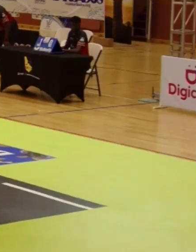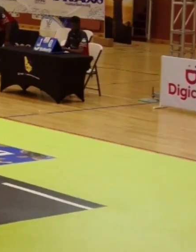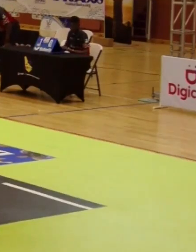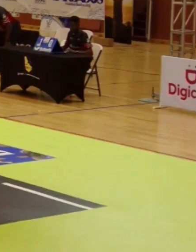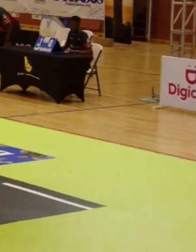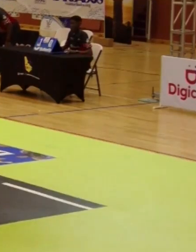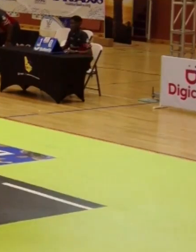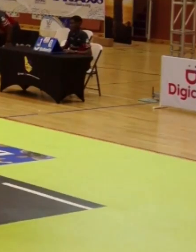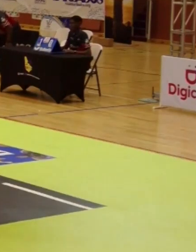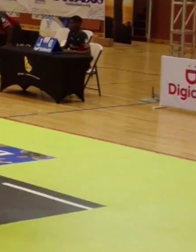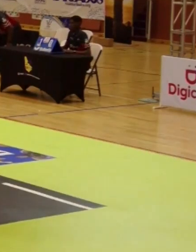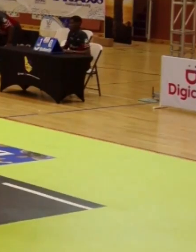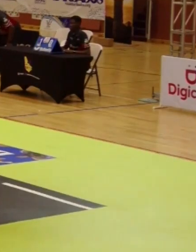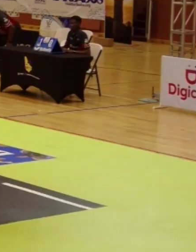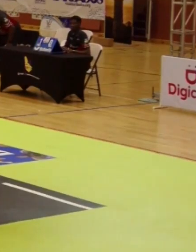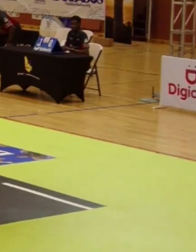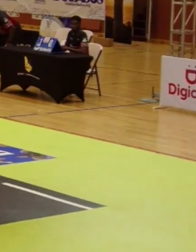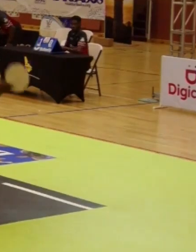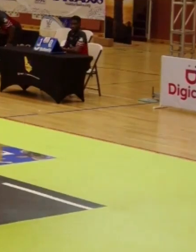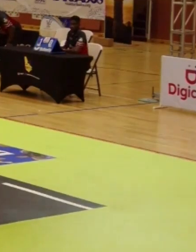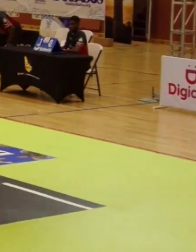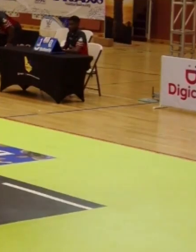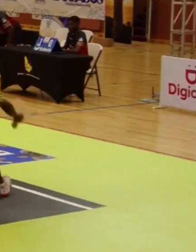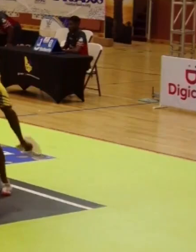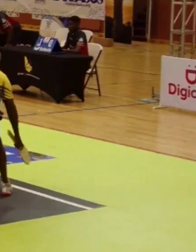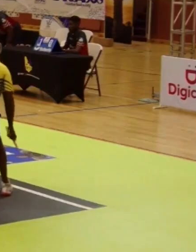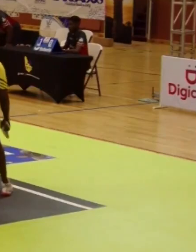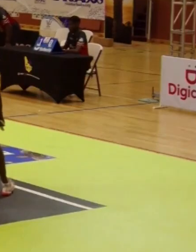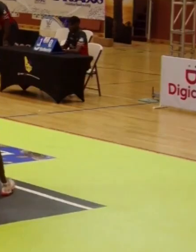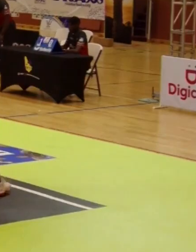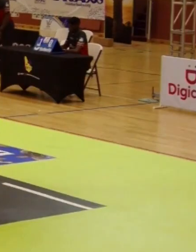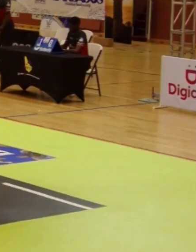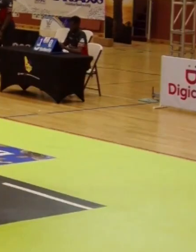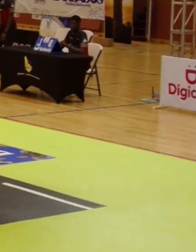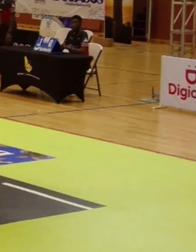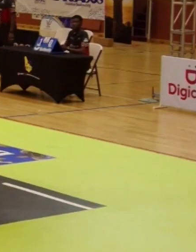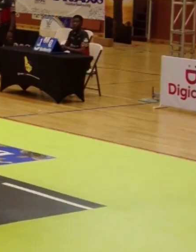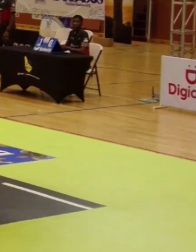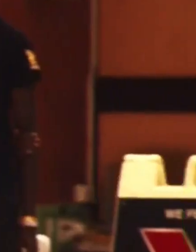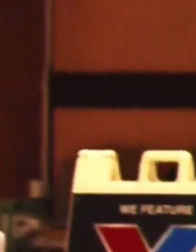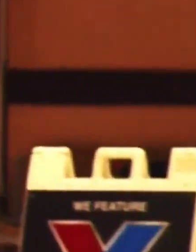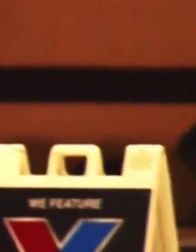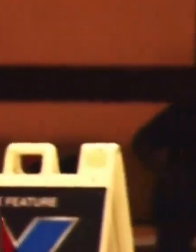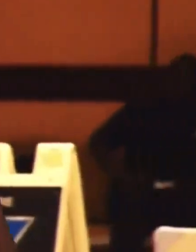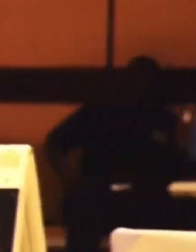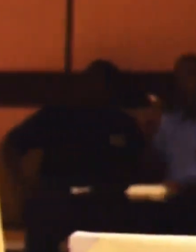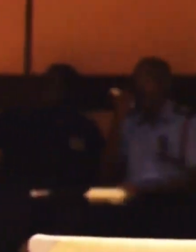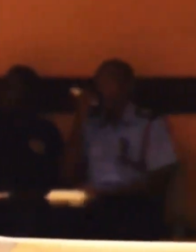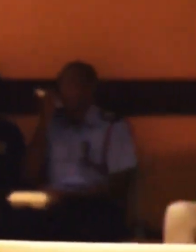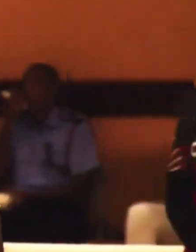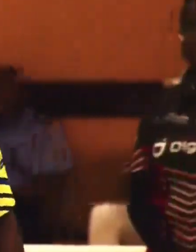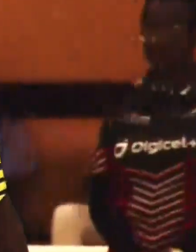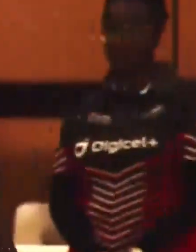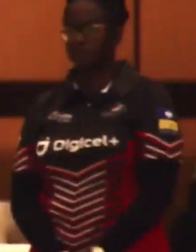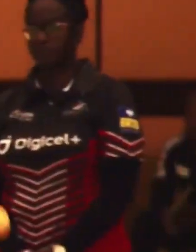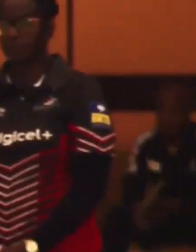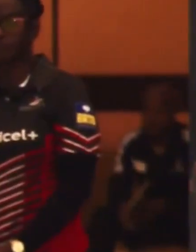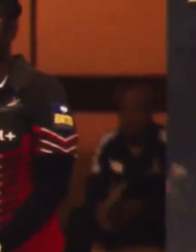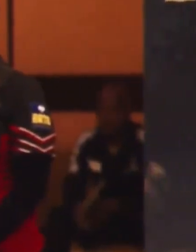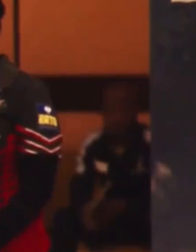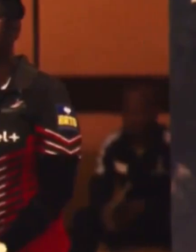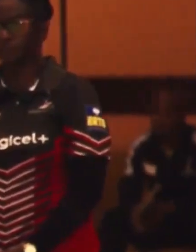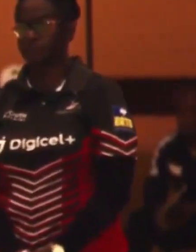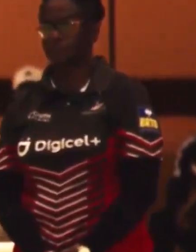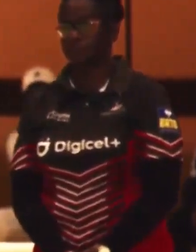competitions. Speaking at today's official launch, Sports Minister Charles Griffith said government is continuing its effort to make road tennis an event